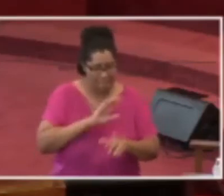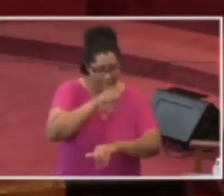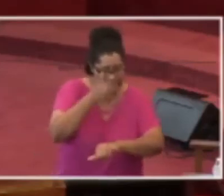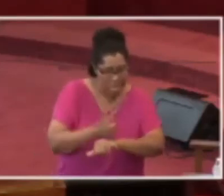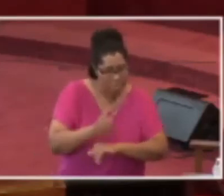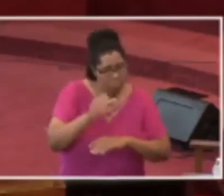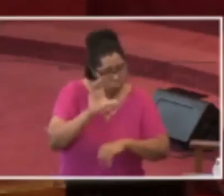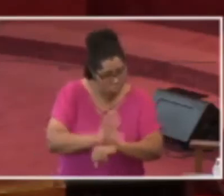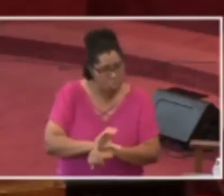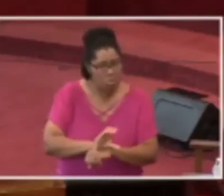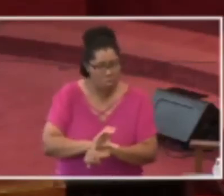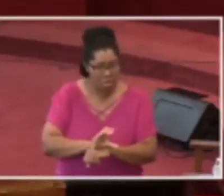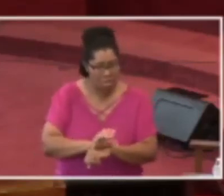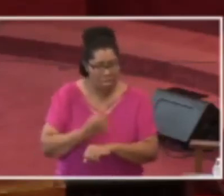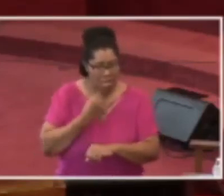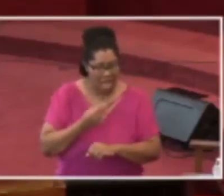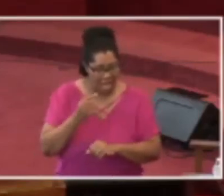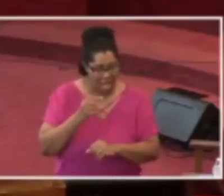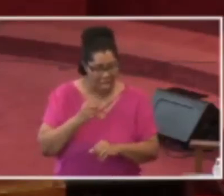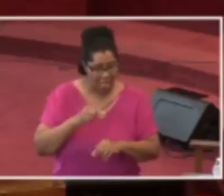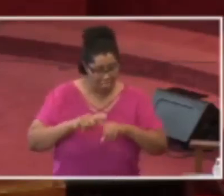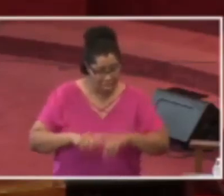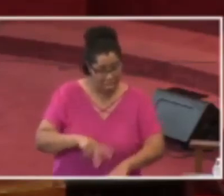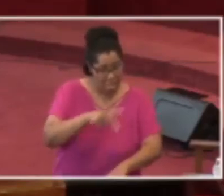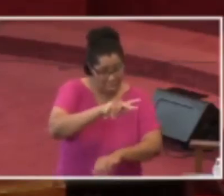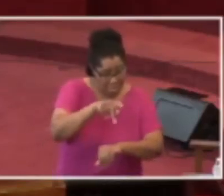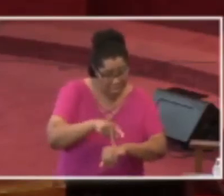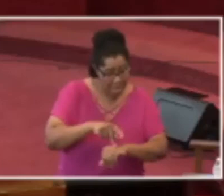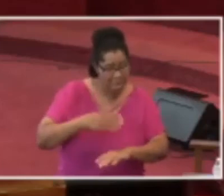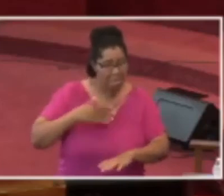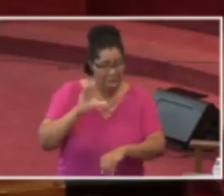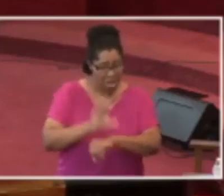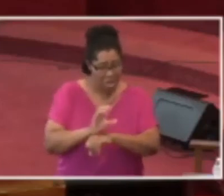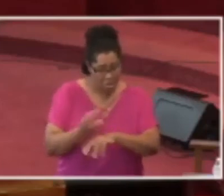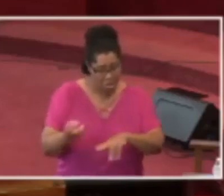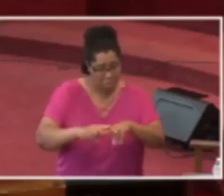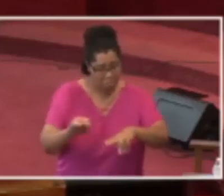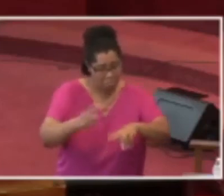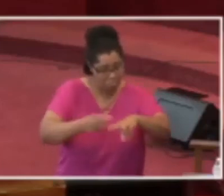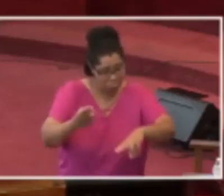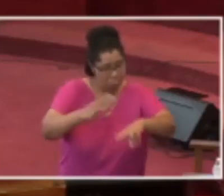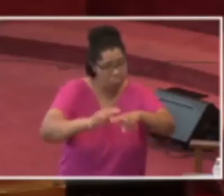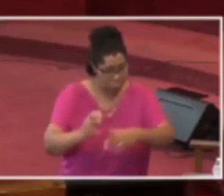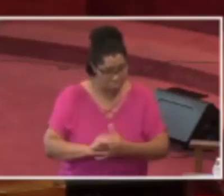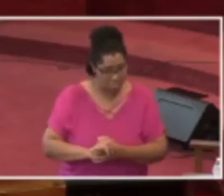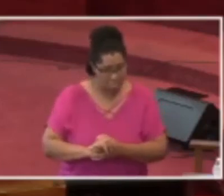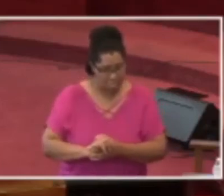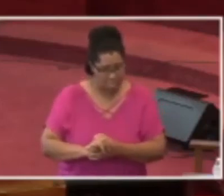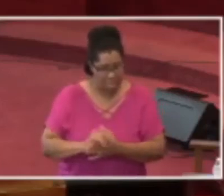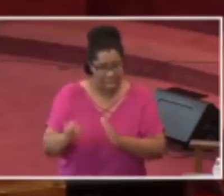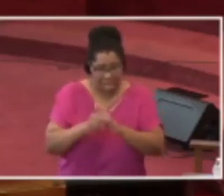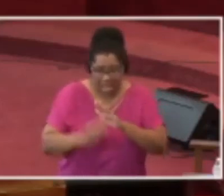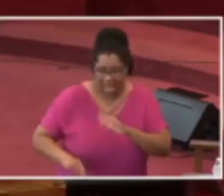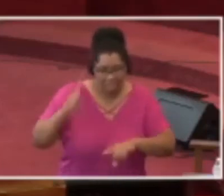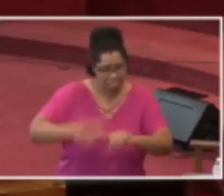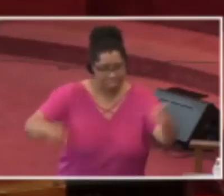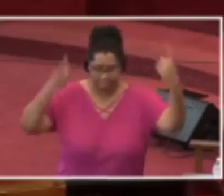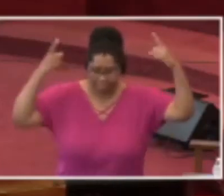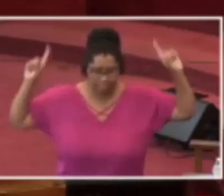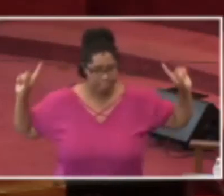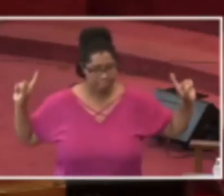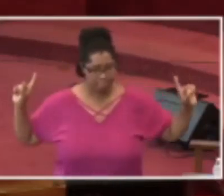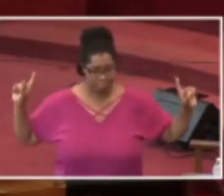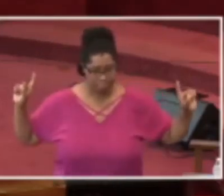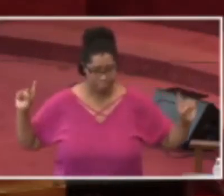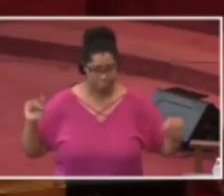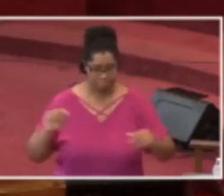his church, saying, upon this rock, I shall build my church, and the gates of hell shall not